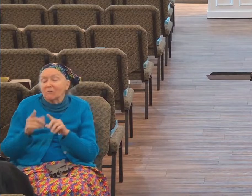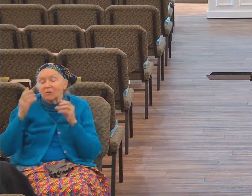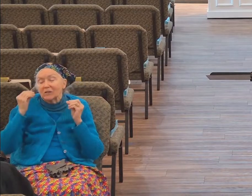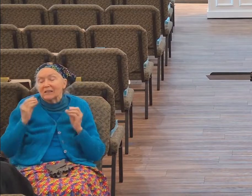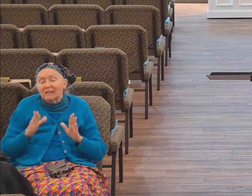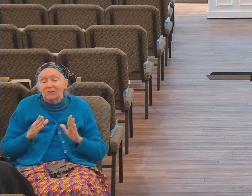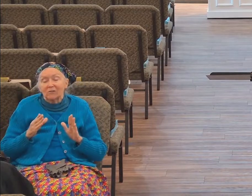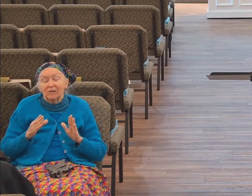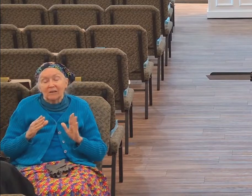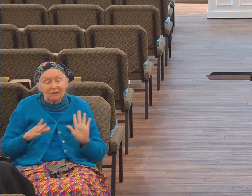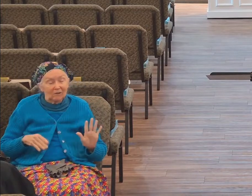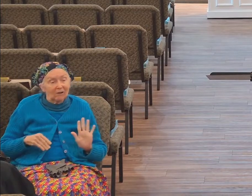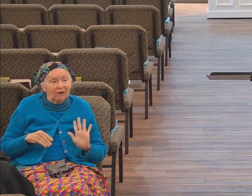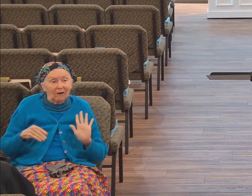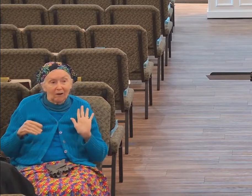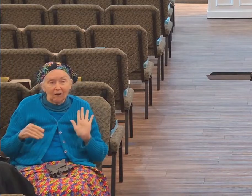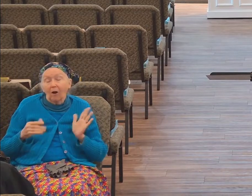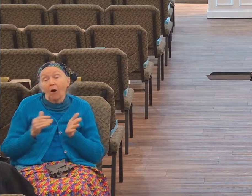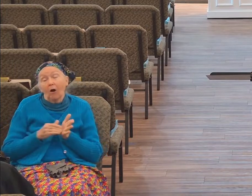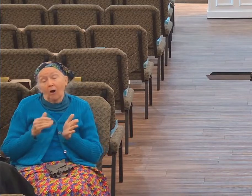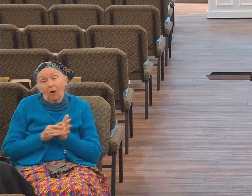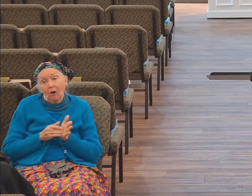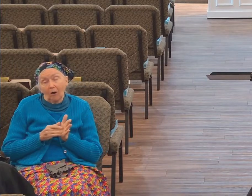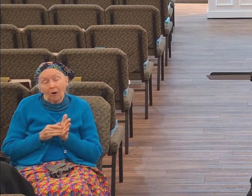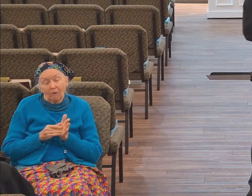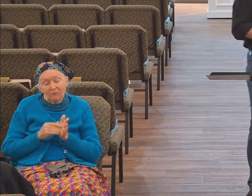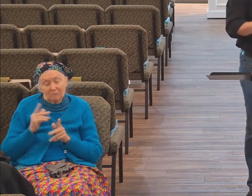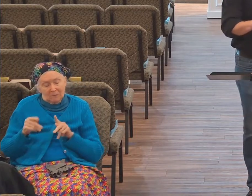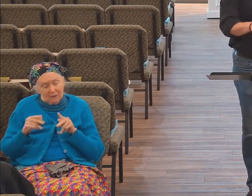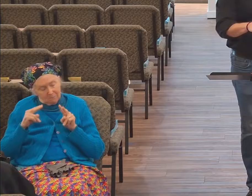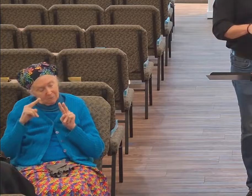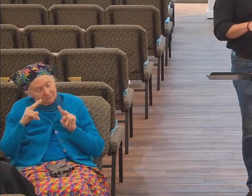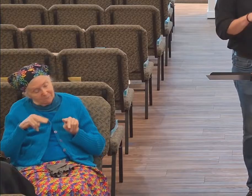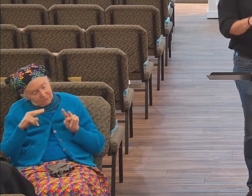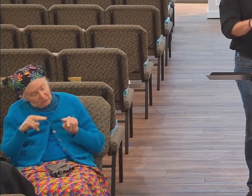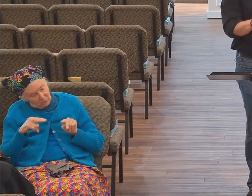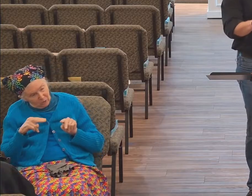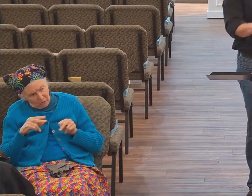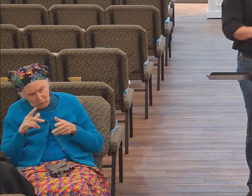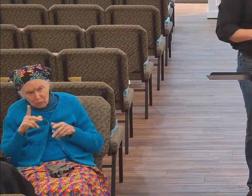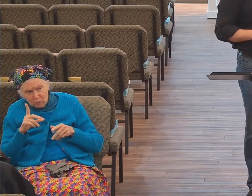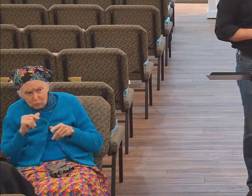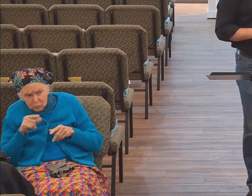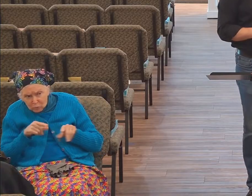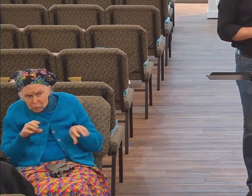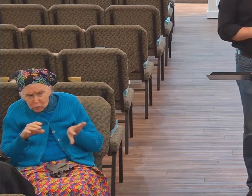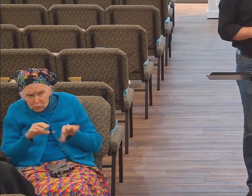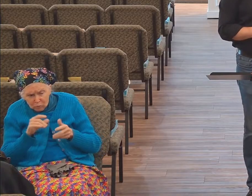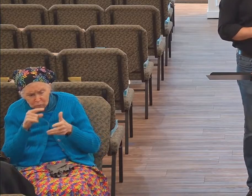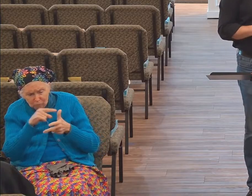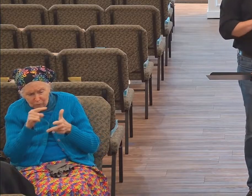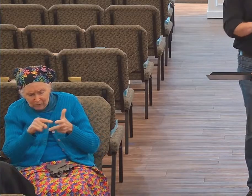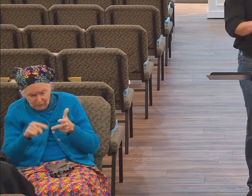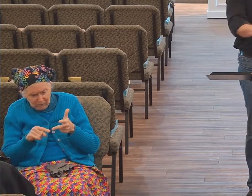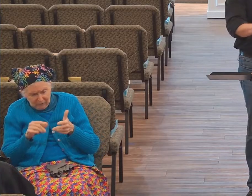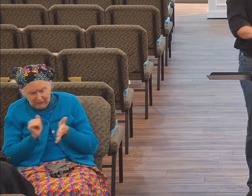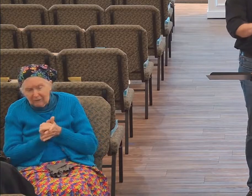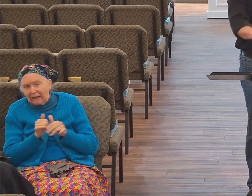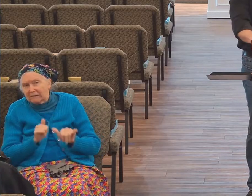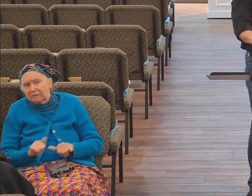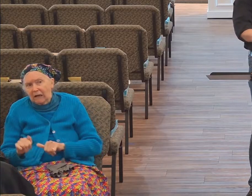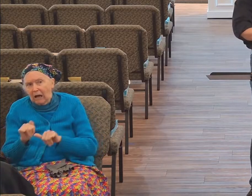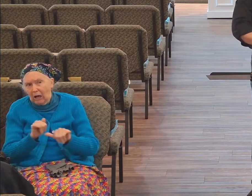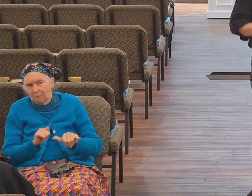these public figures were oftentimes evaluated in light of these things because this was so common. And this is what